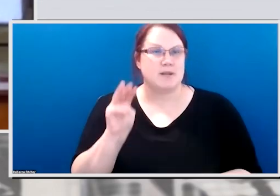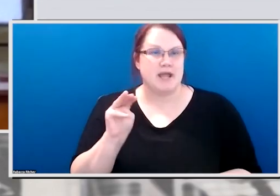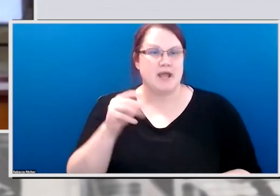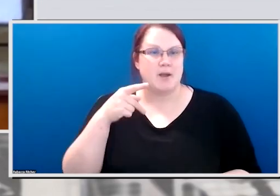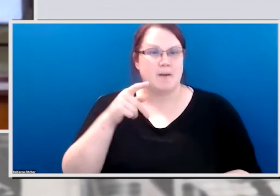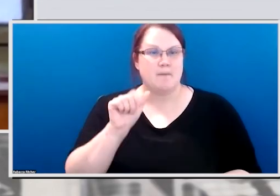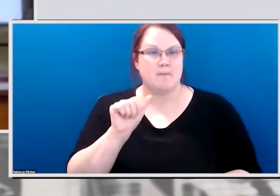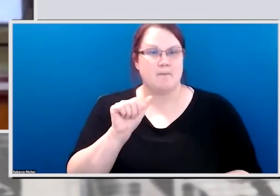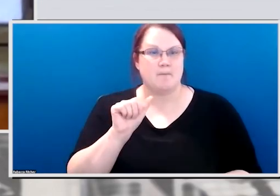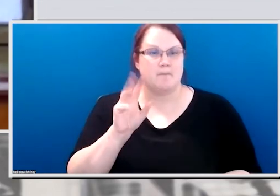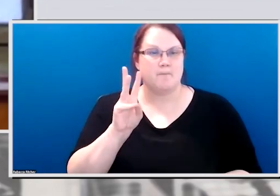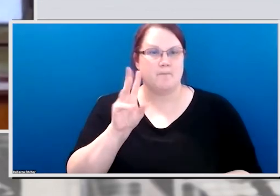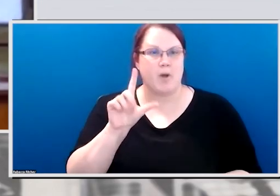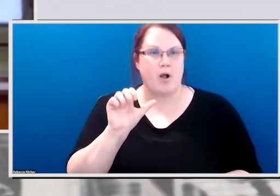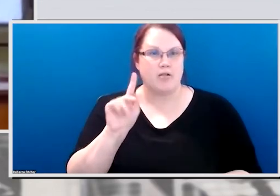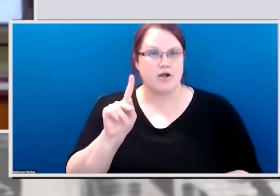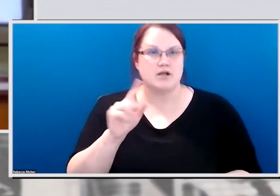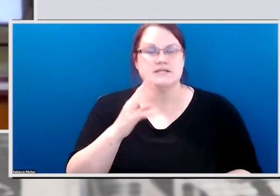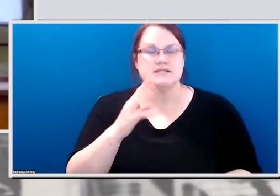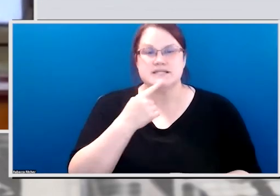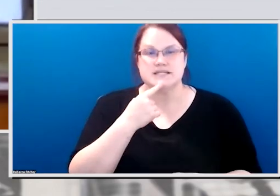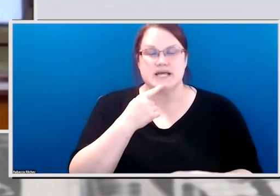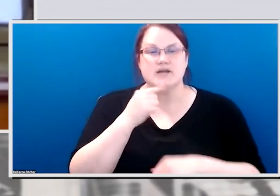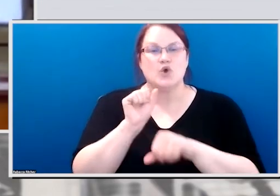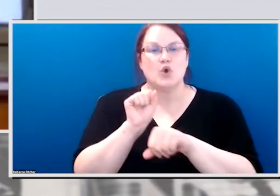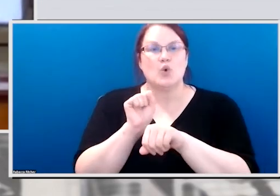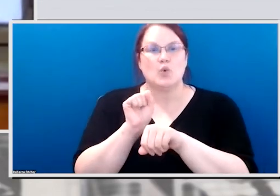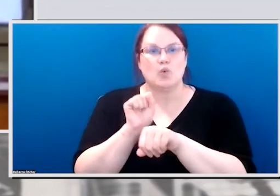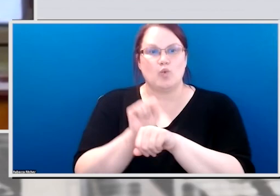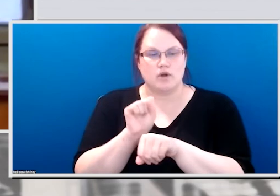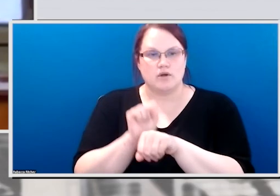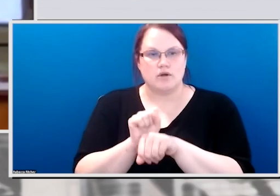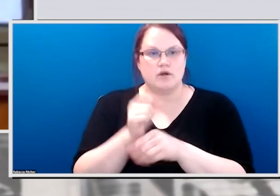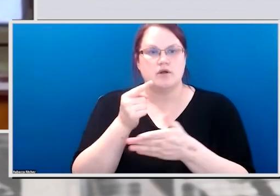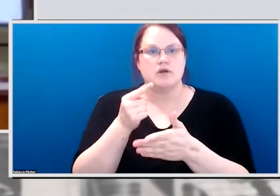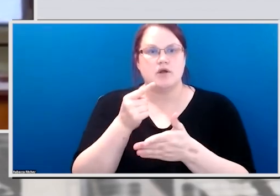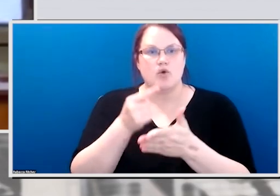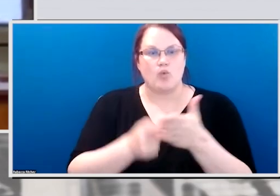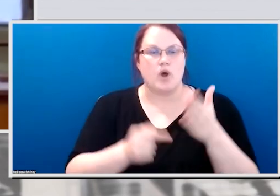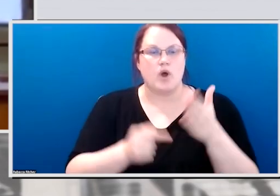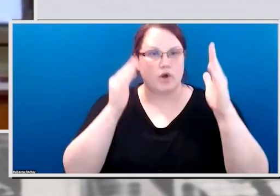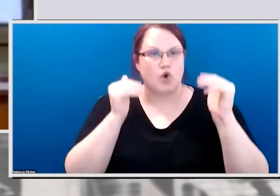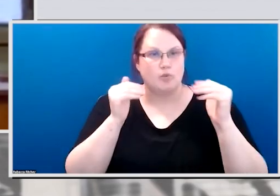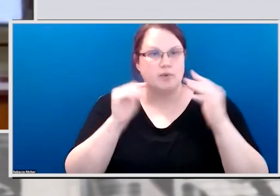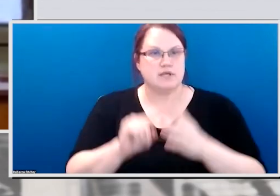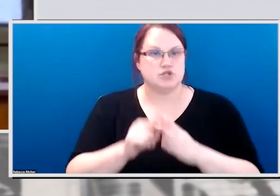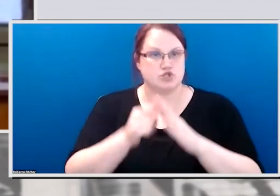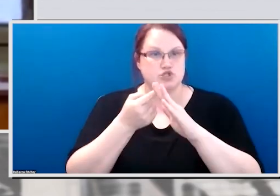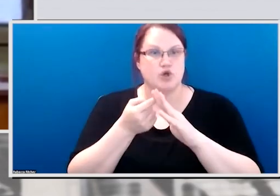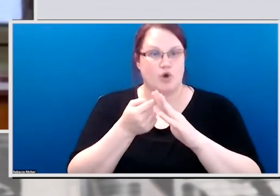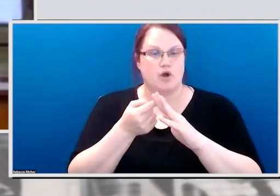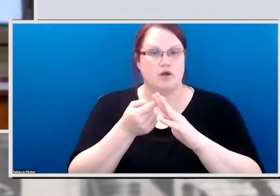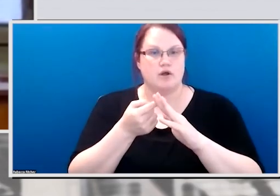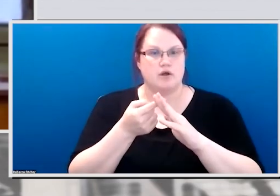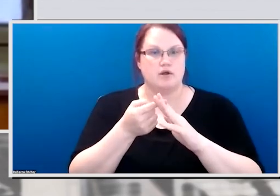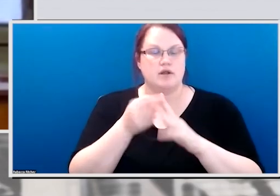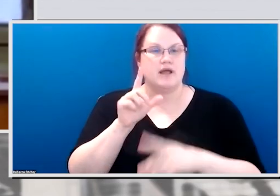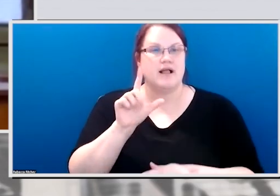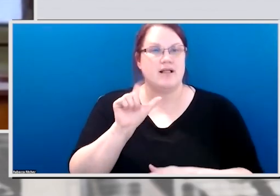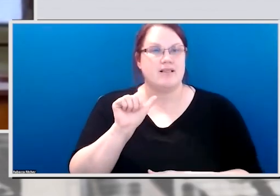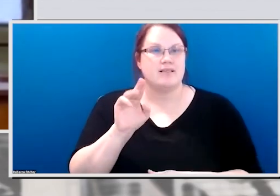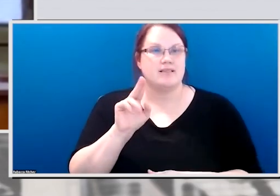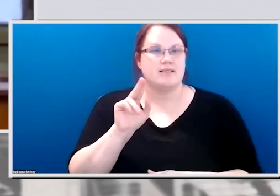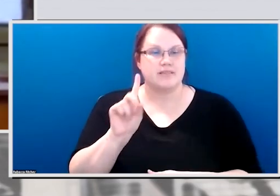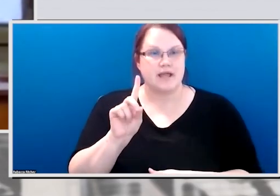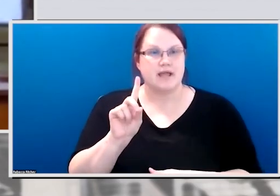earlier in terms of work and what we're hoping to get started in actually getting the land bank launched,